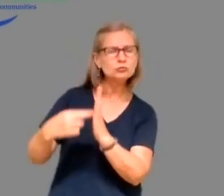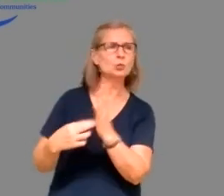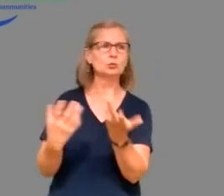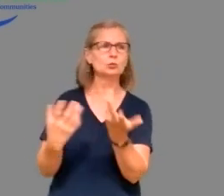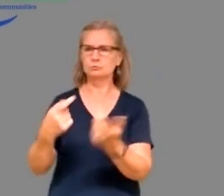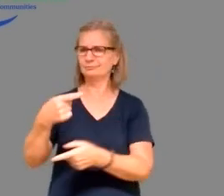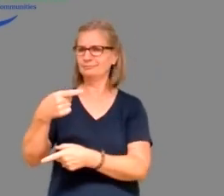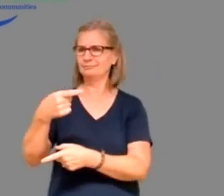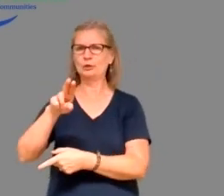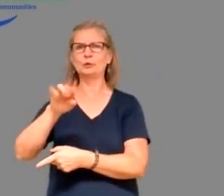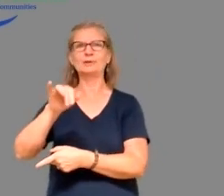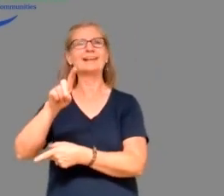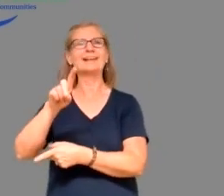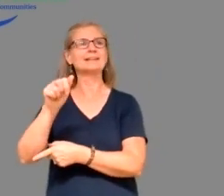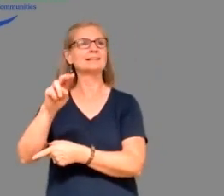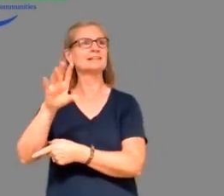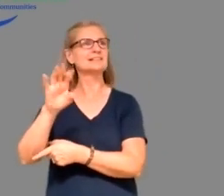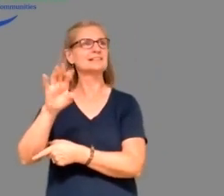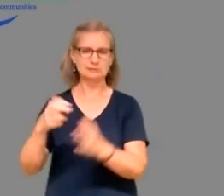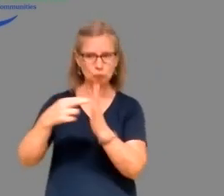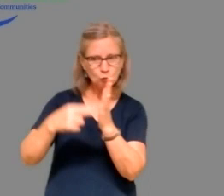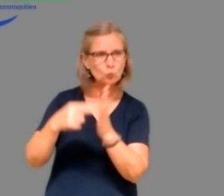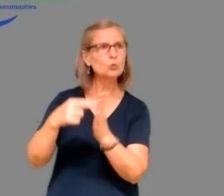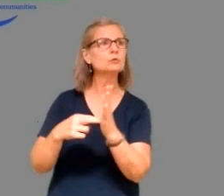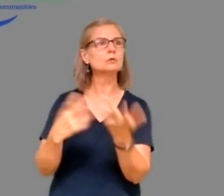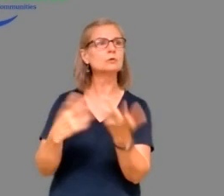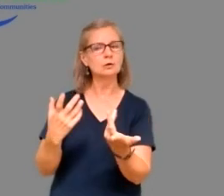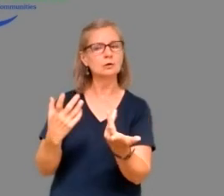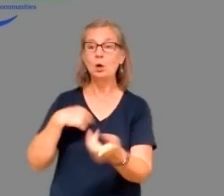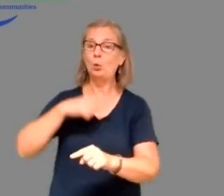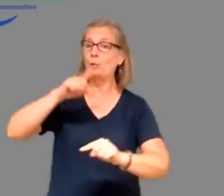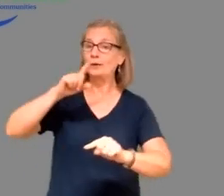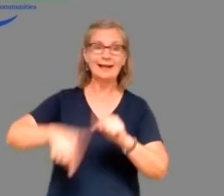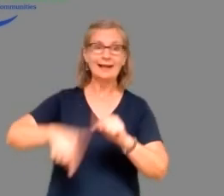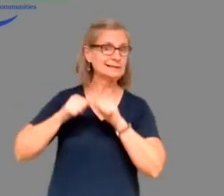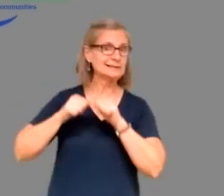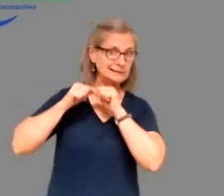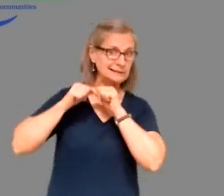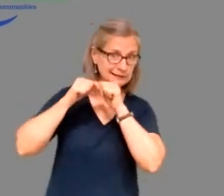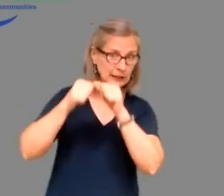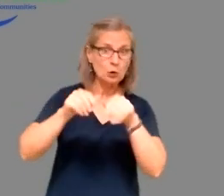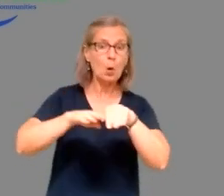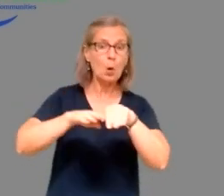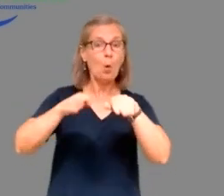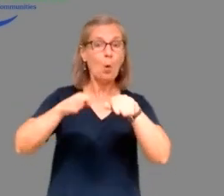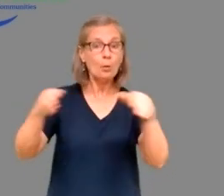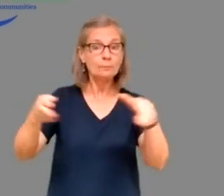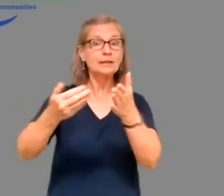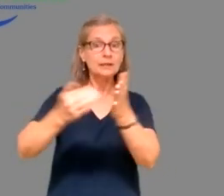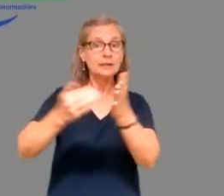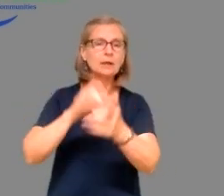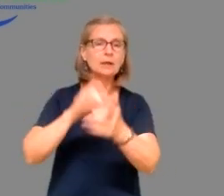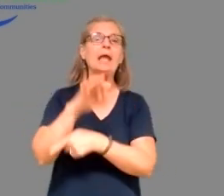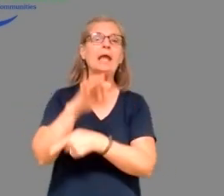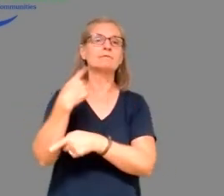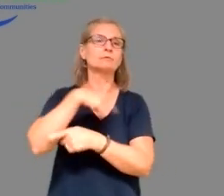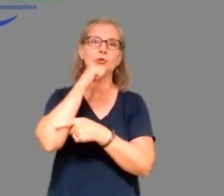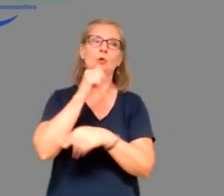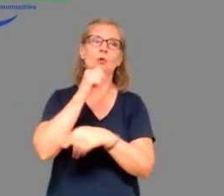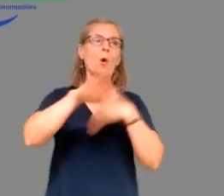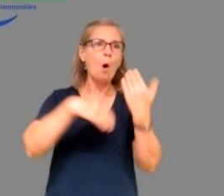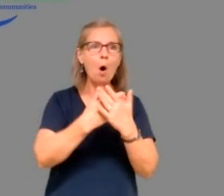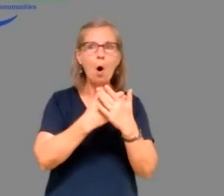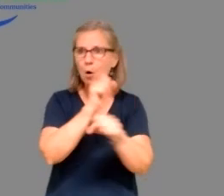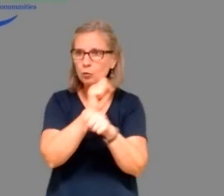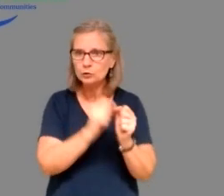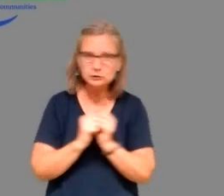continue down this path of the phased reopening if we don't all work together to make that happen, because all it takes is